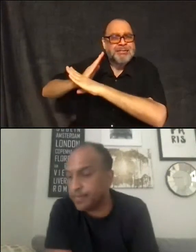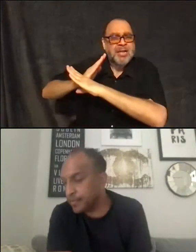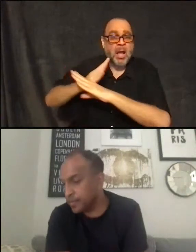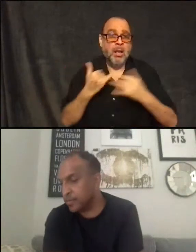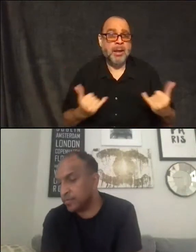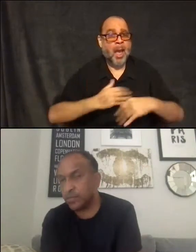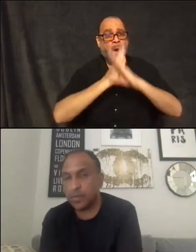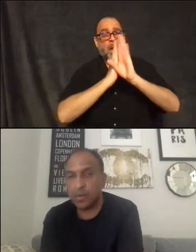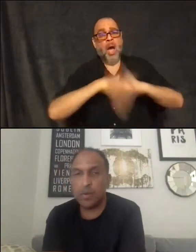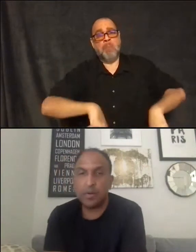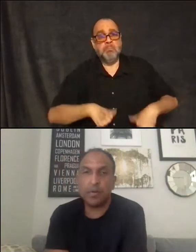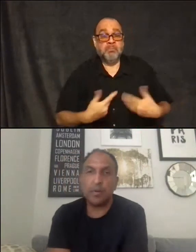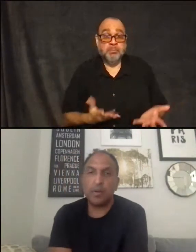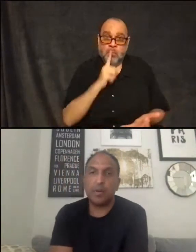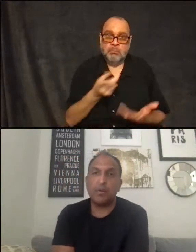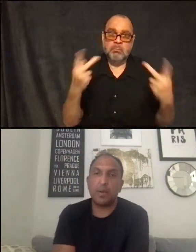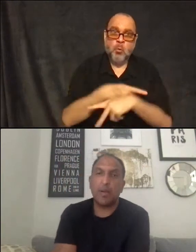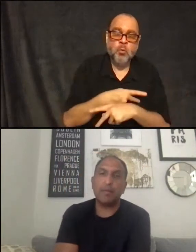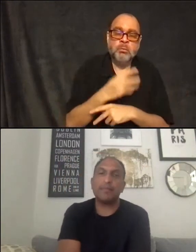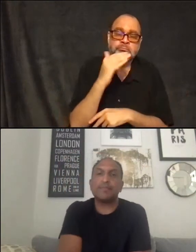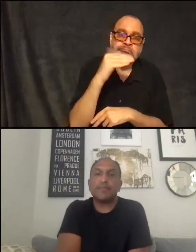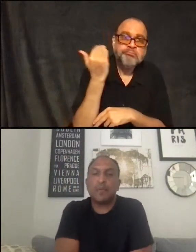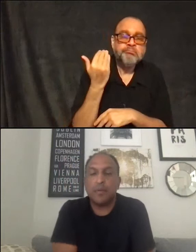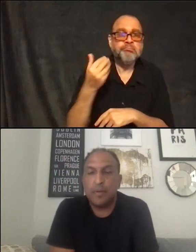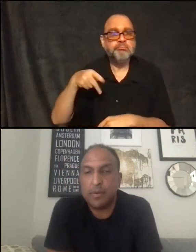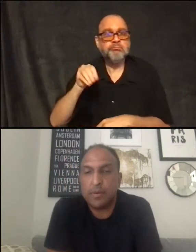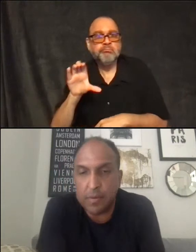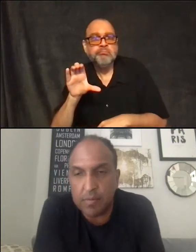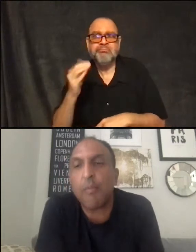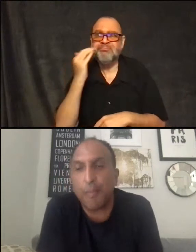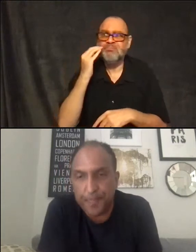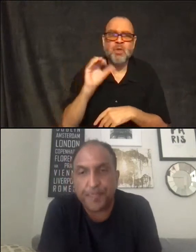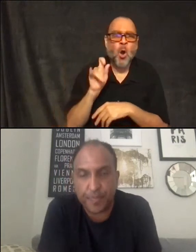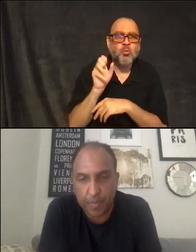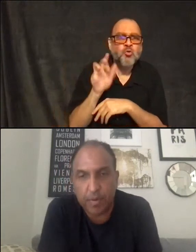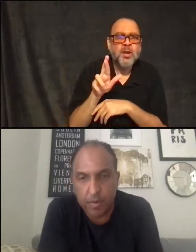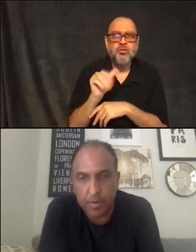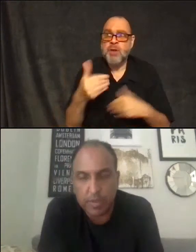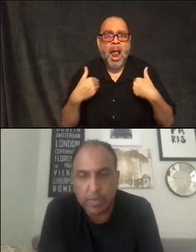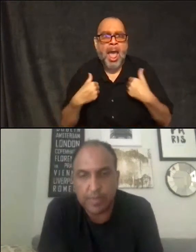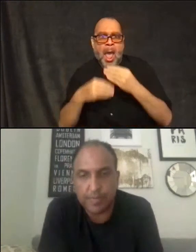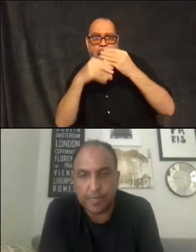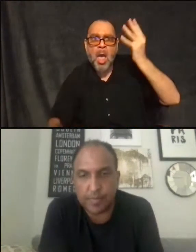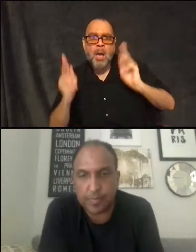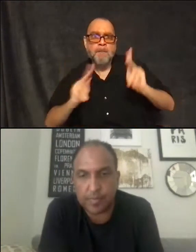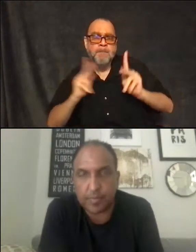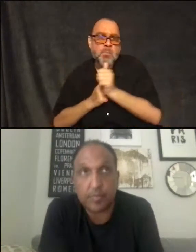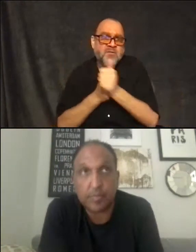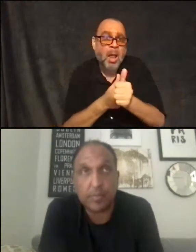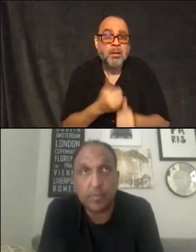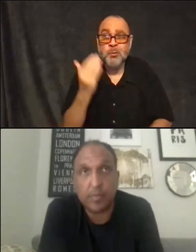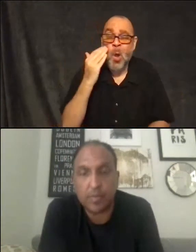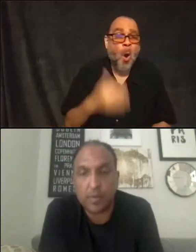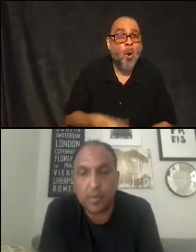didn't feel like they had the voice because they didn't have the following on Twitter. Now you can go in, meet up with James. He'll connect with you,